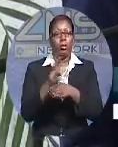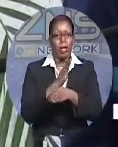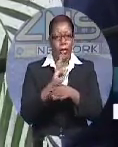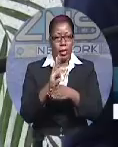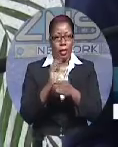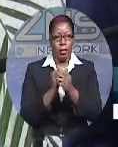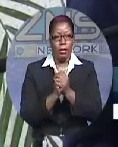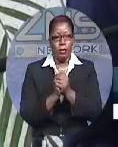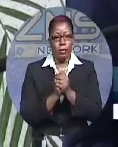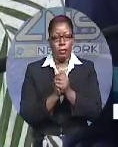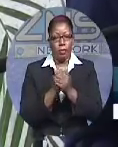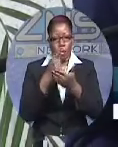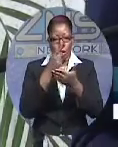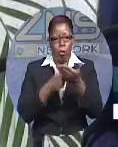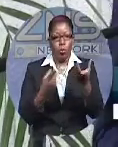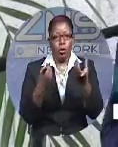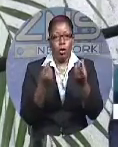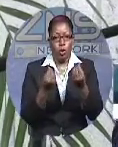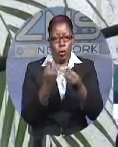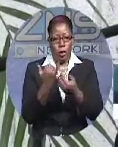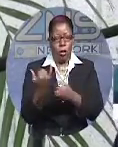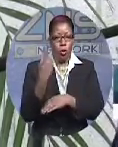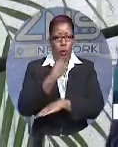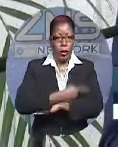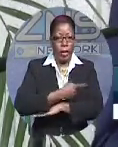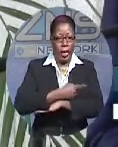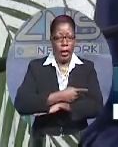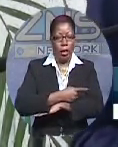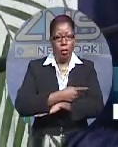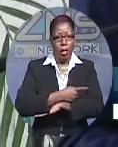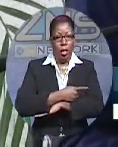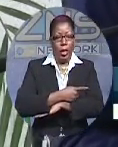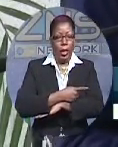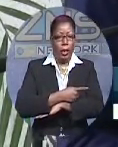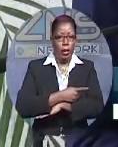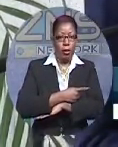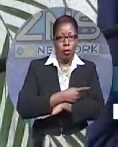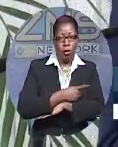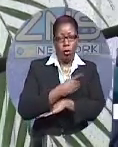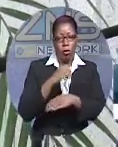today is making a giant step to bring